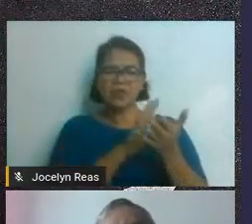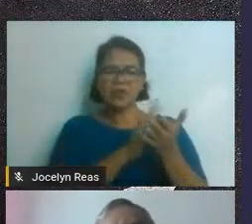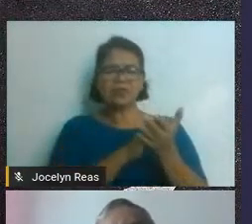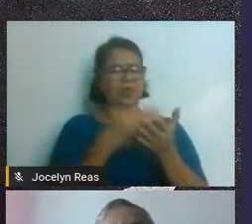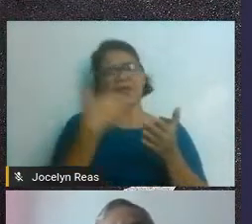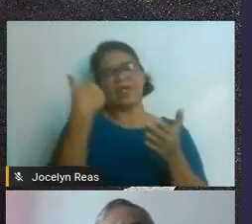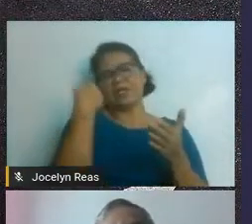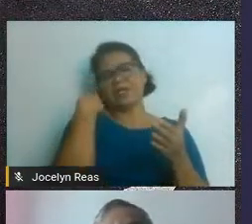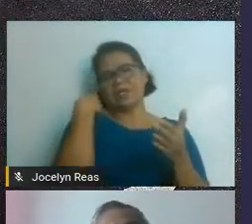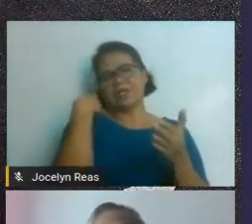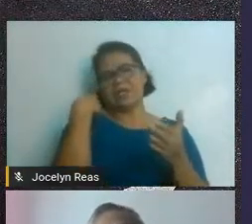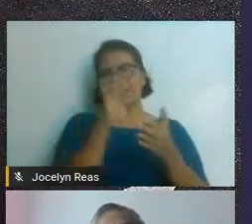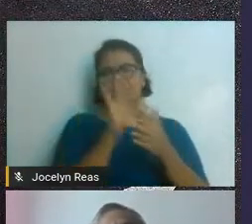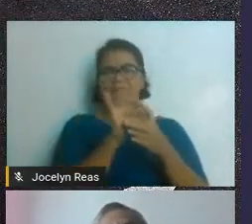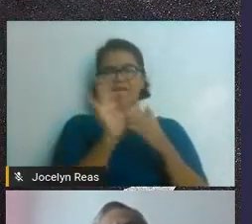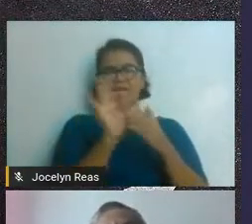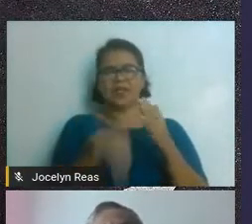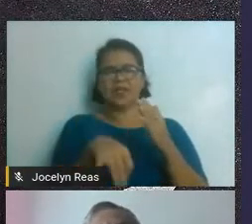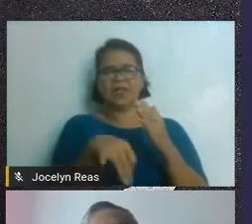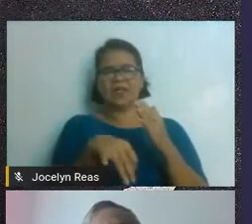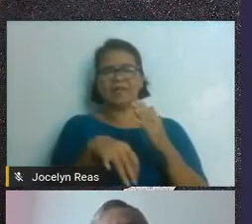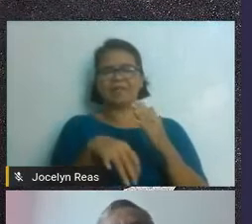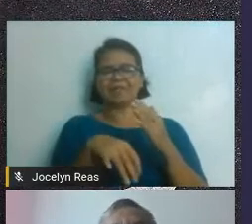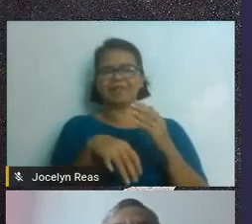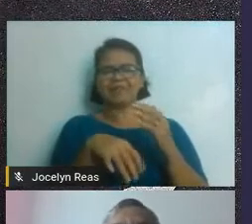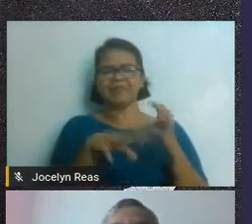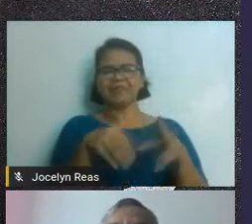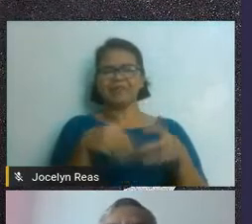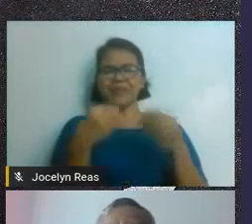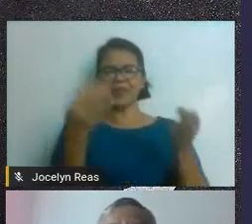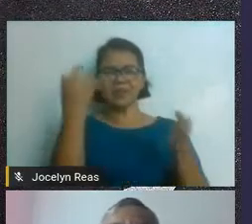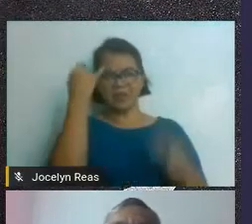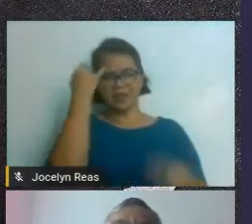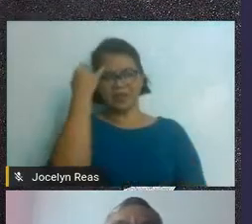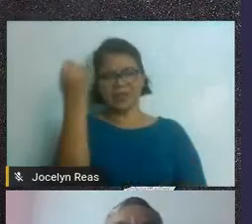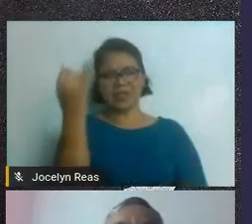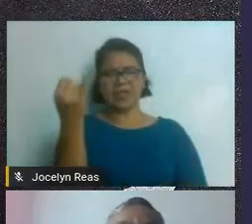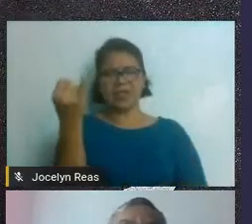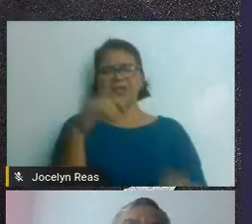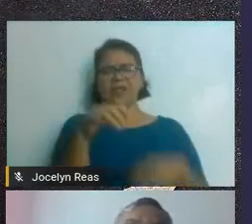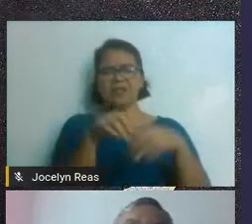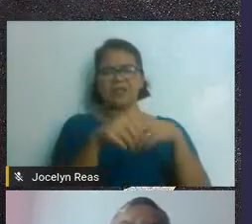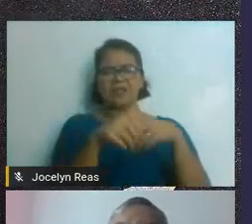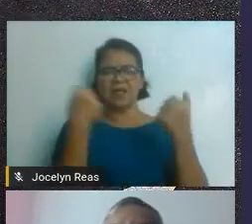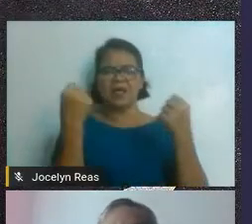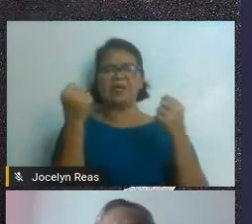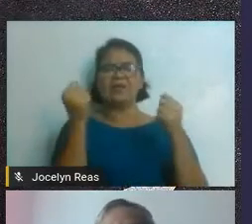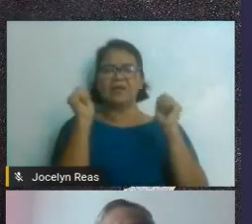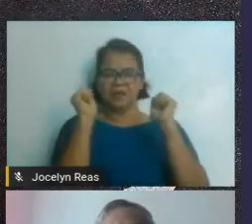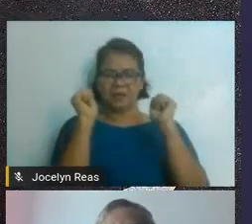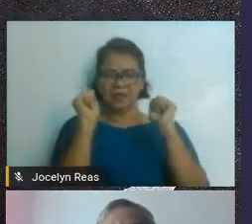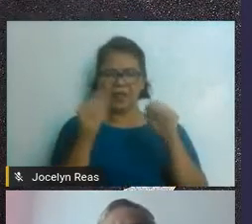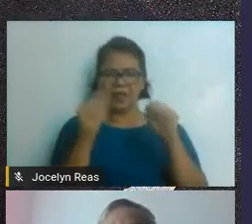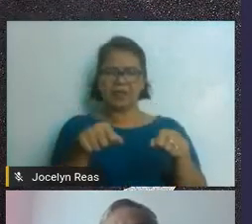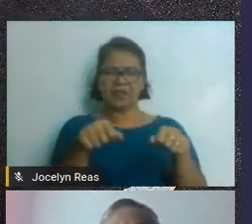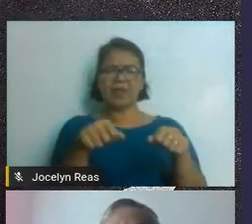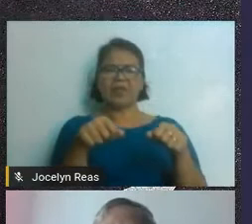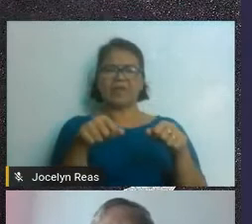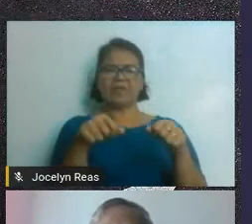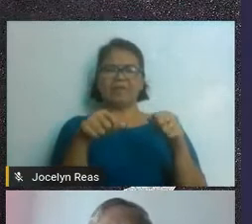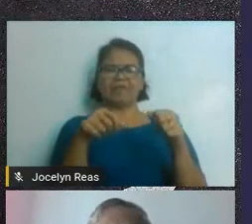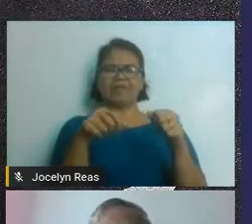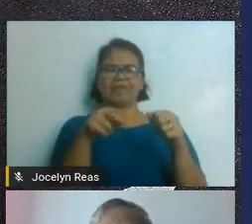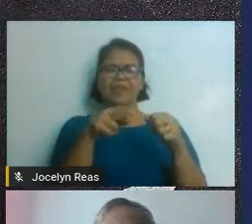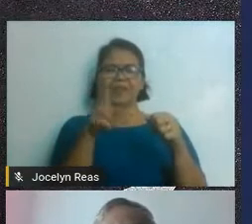initial discussions namin ito, but I'm just giving you an idea kung ano yung mga posibleng hahanapin for you to be able to implement the